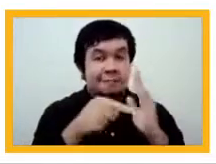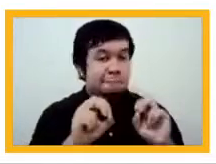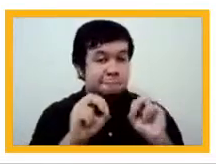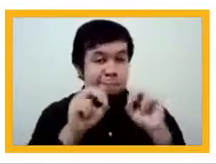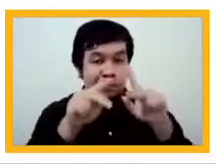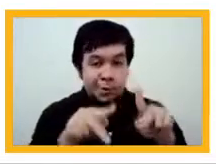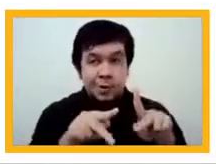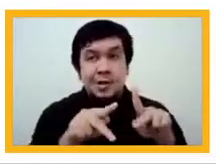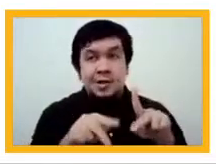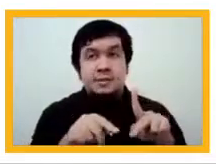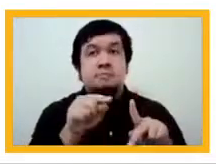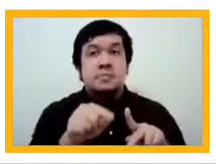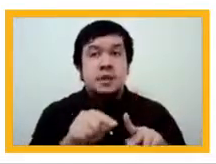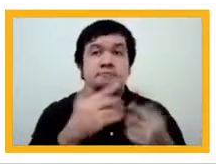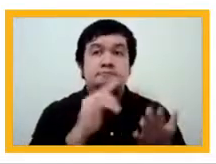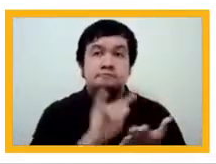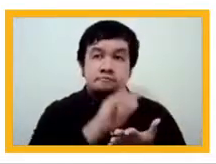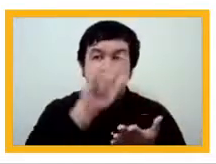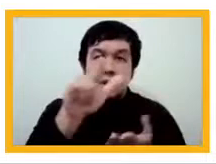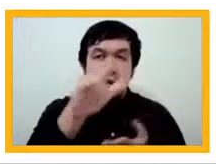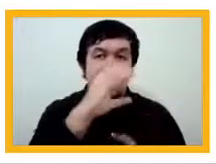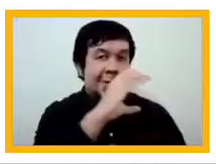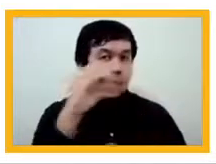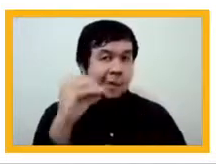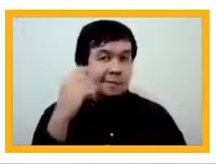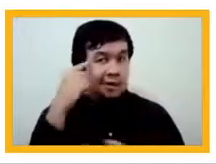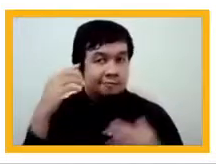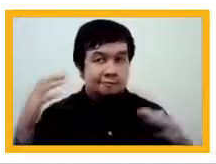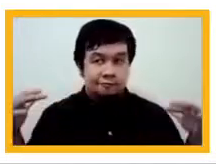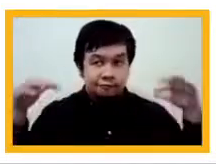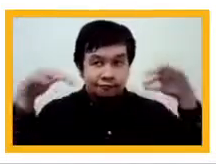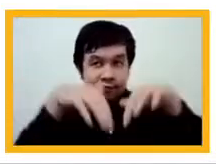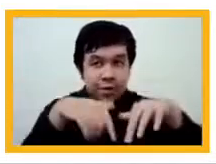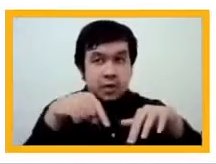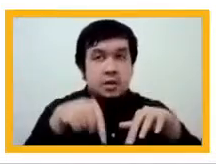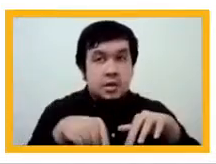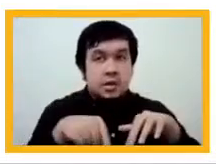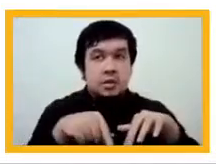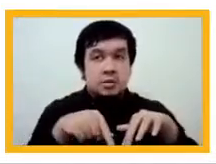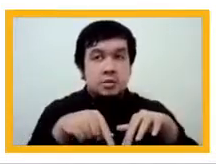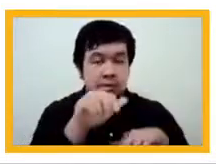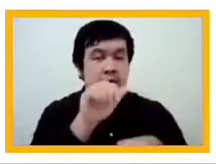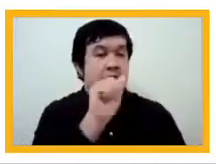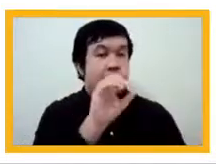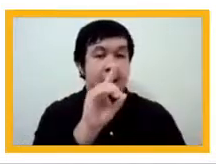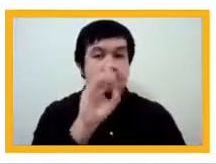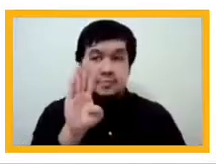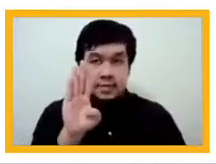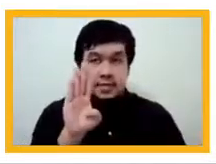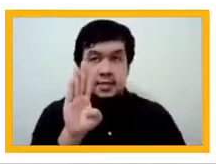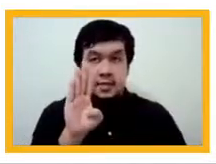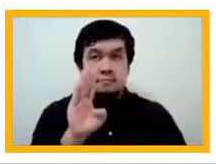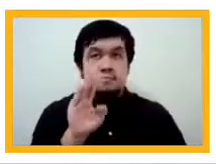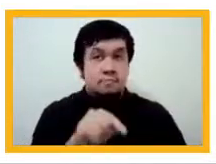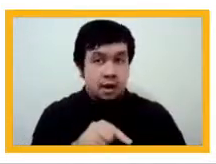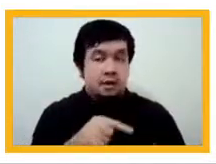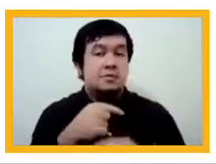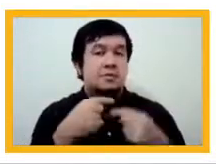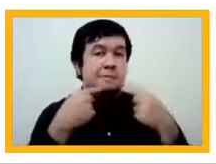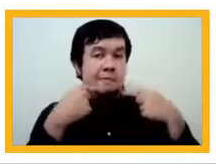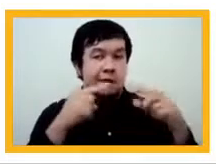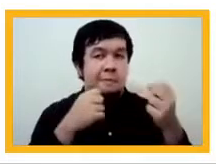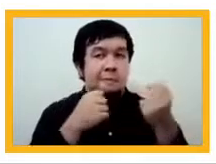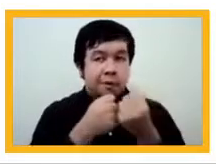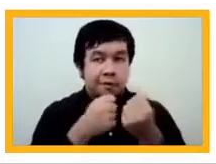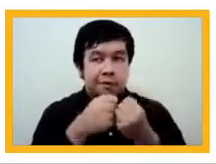then the role of partners like ADB to fund the public goods aspect of sharing this material across various countries. I